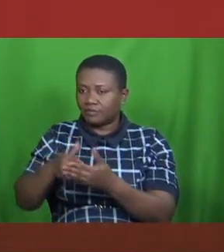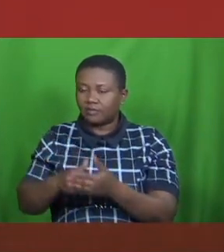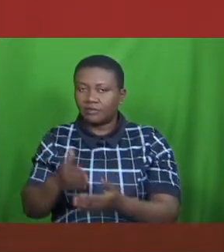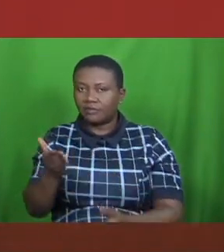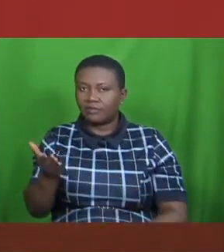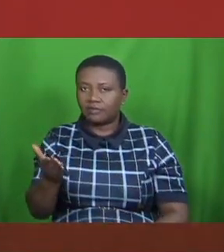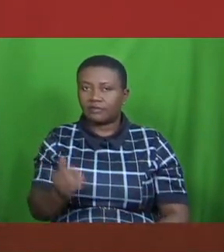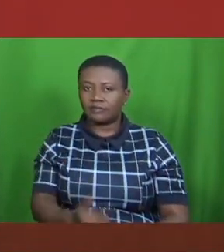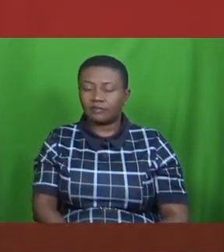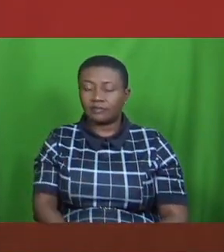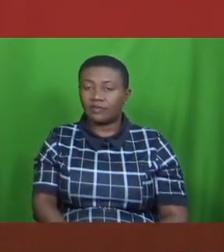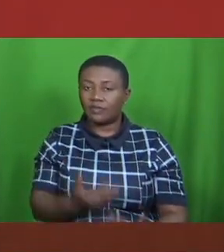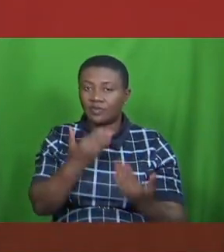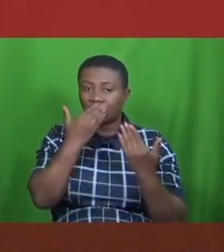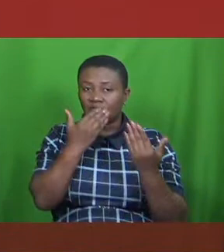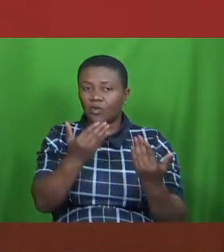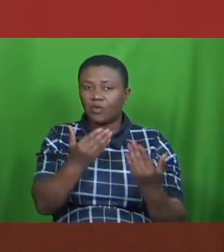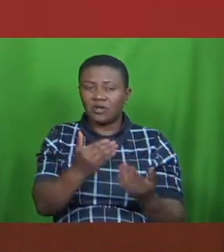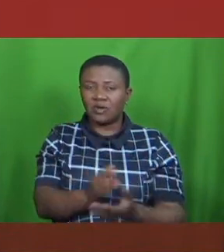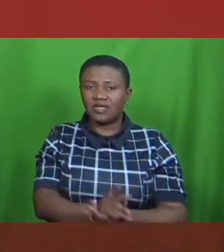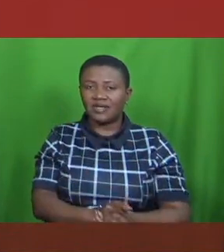Mr. Speaker, thank you. Mr. Speaker,